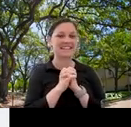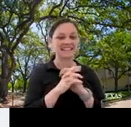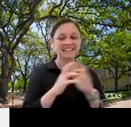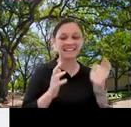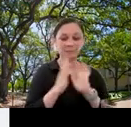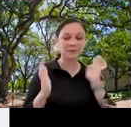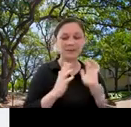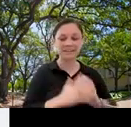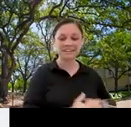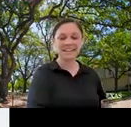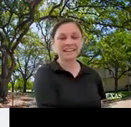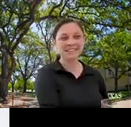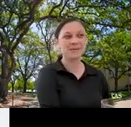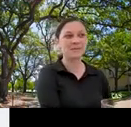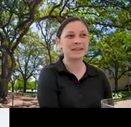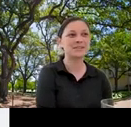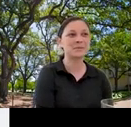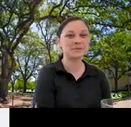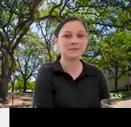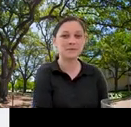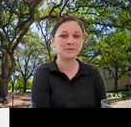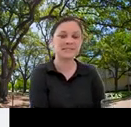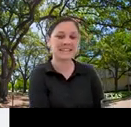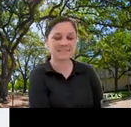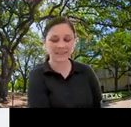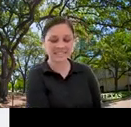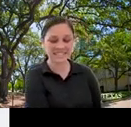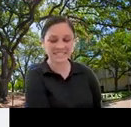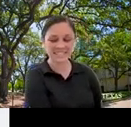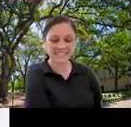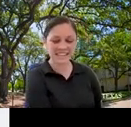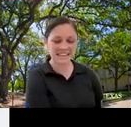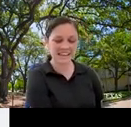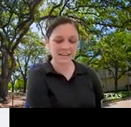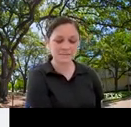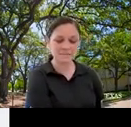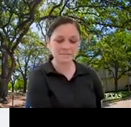ideas a little more to a manageable few set of ideas.